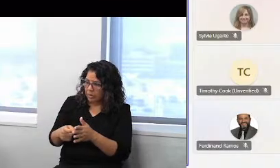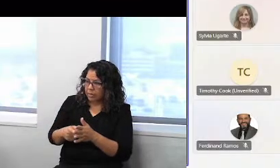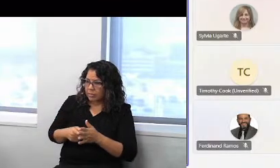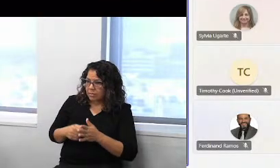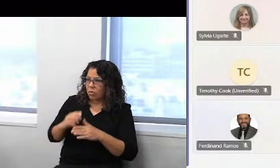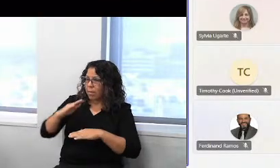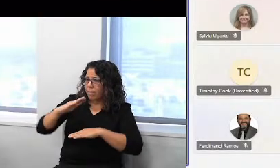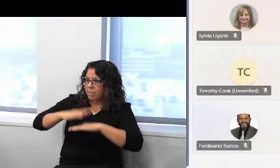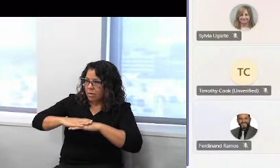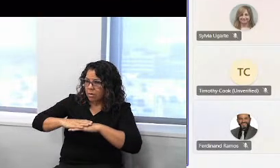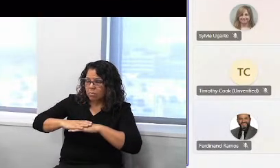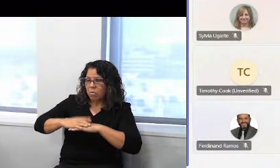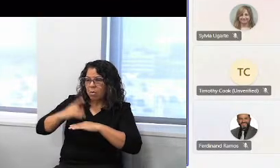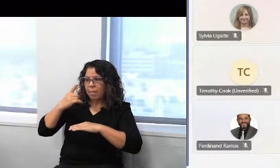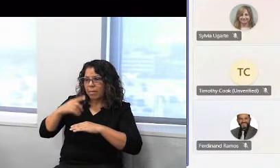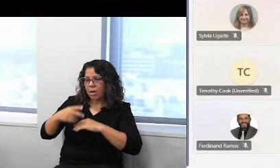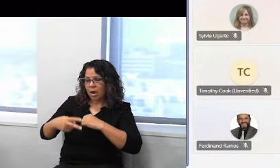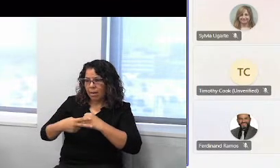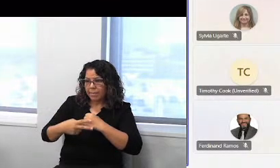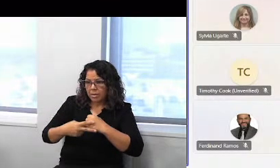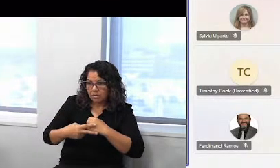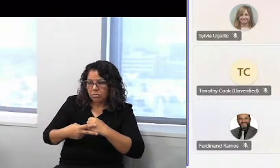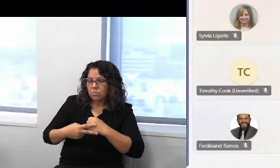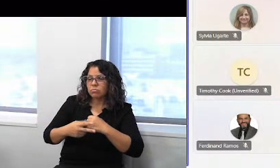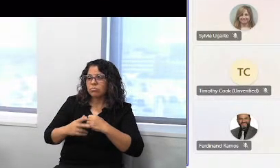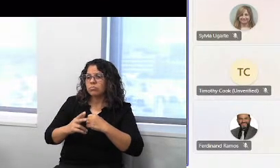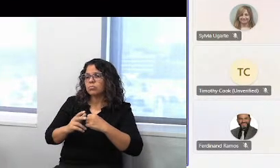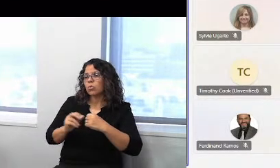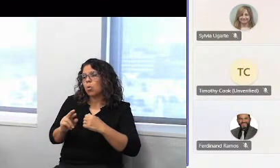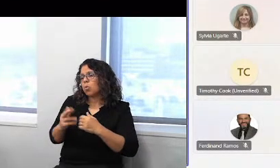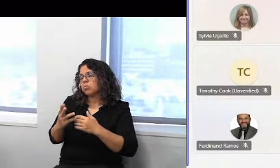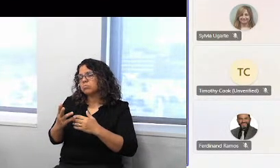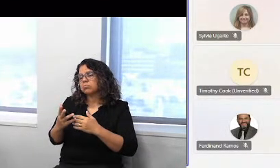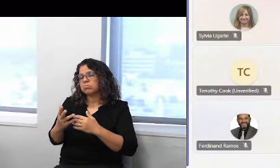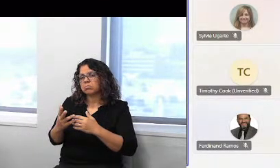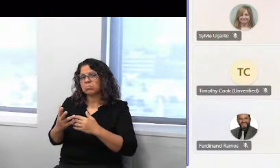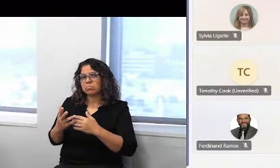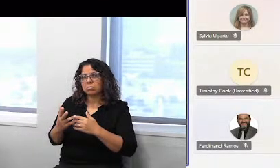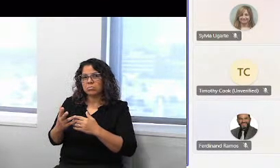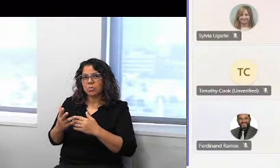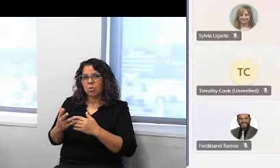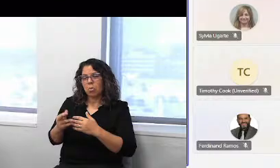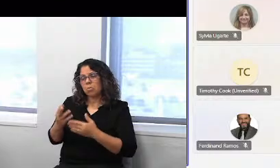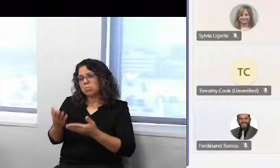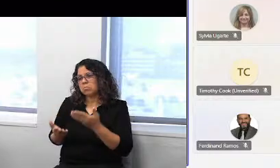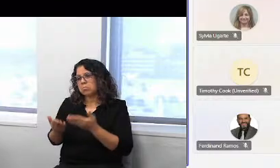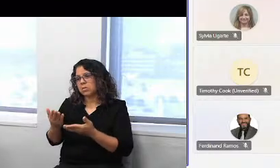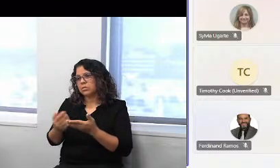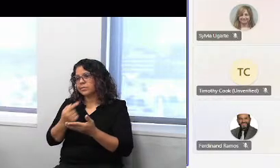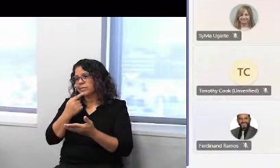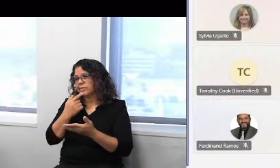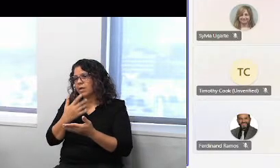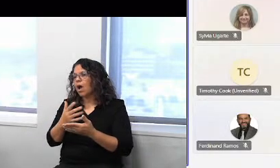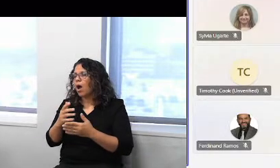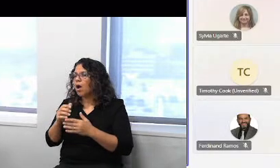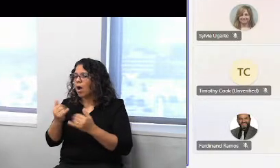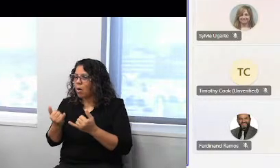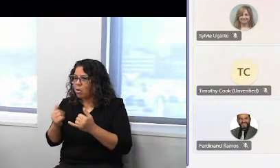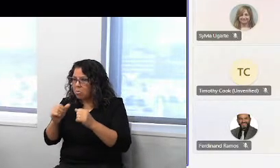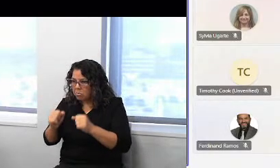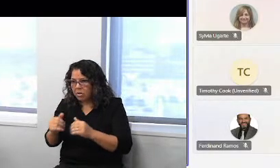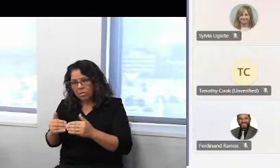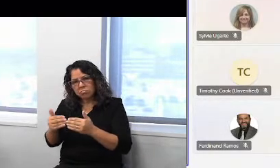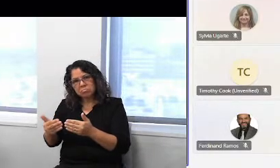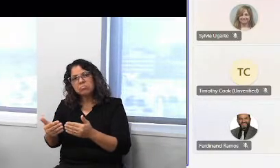resource? Or at least manufacturers say that they are capable of doing that now. So it would be like having